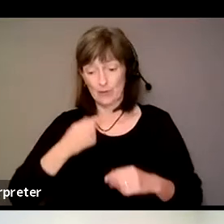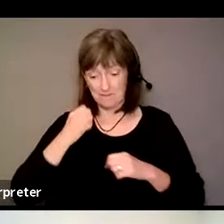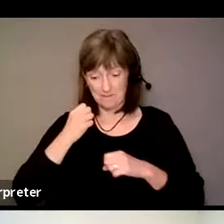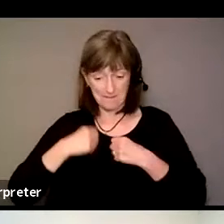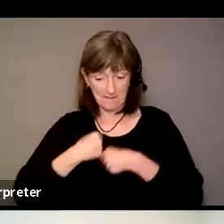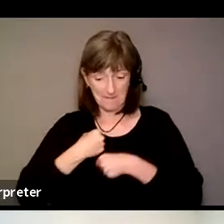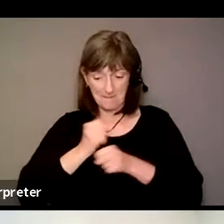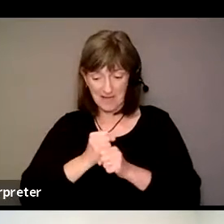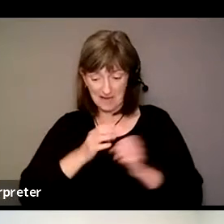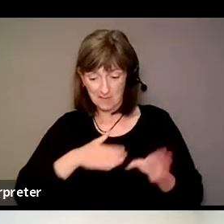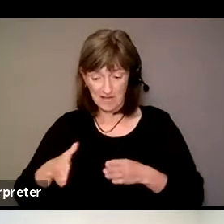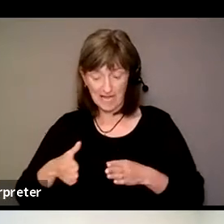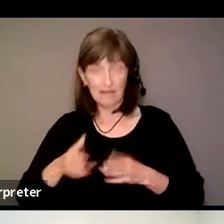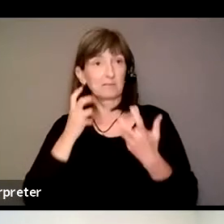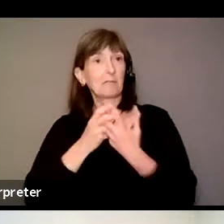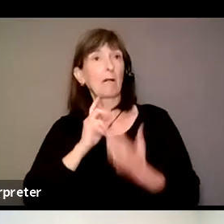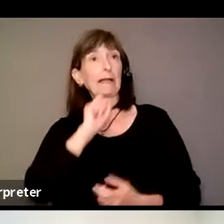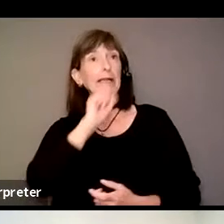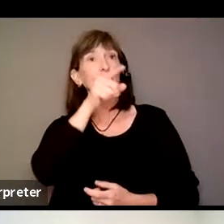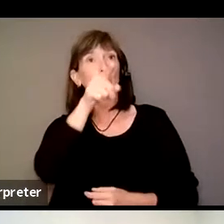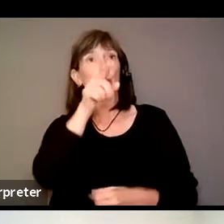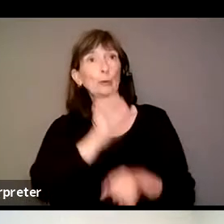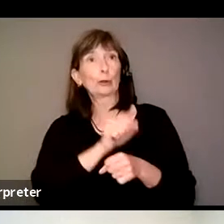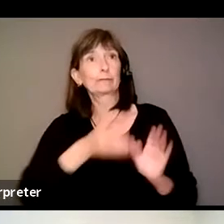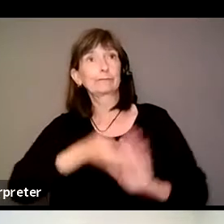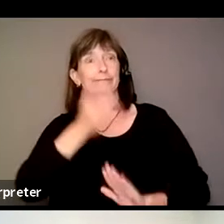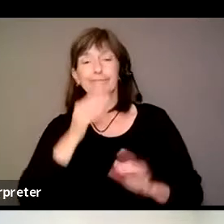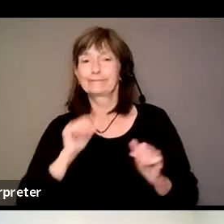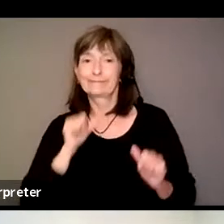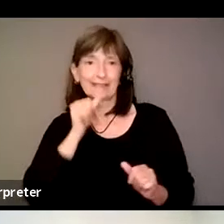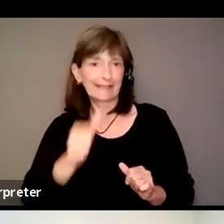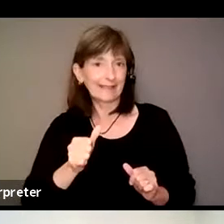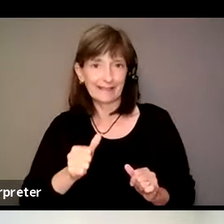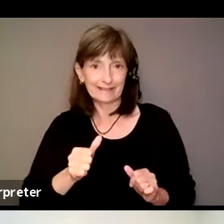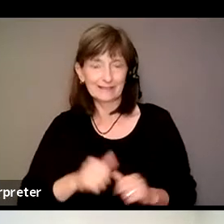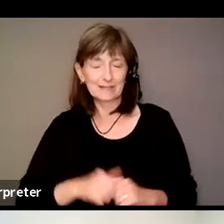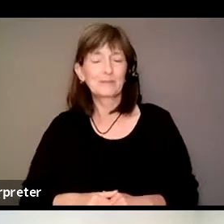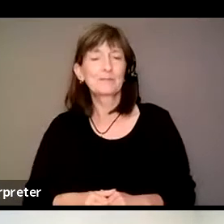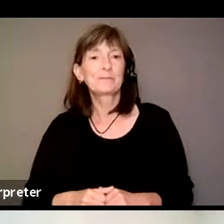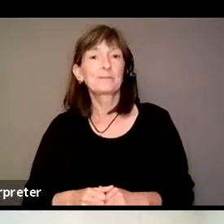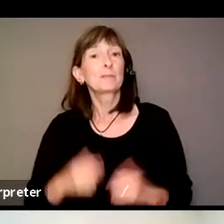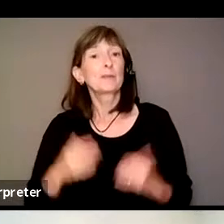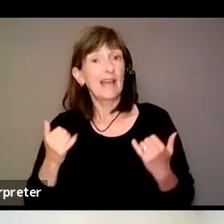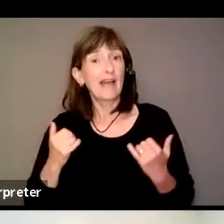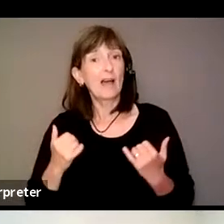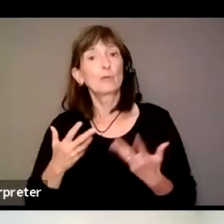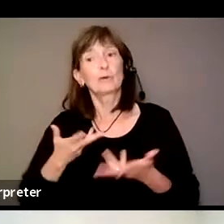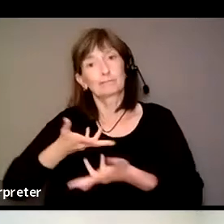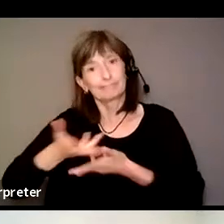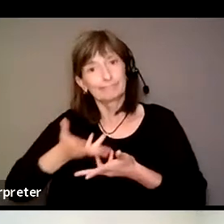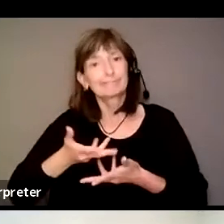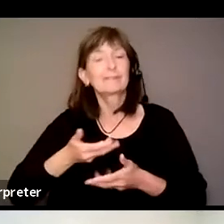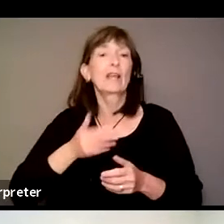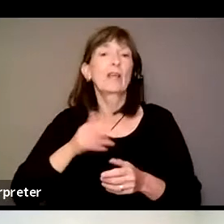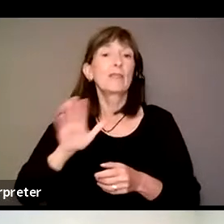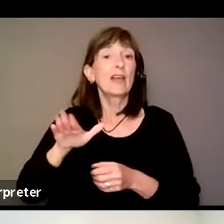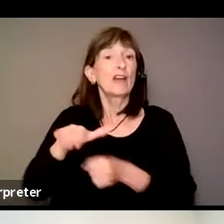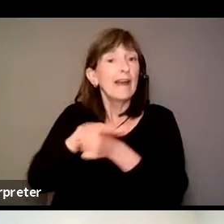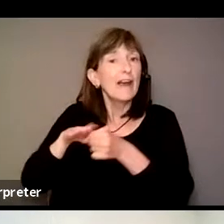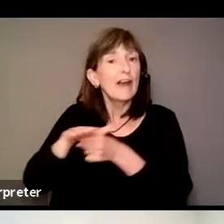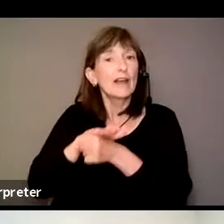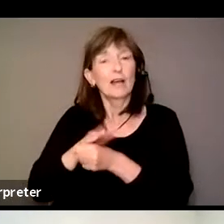regions. So that's our intention, is to work with communities to figure out what it would look like in their